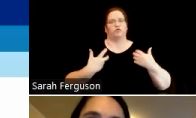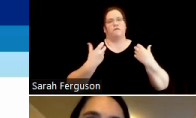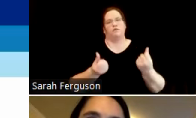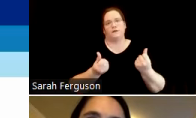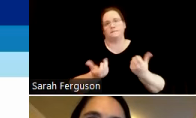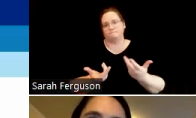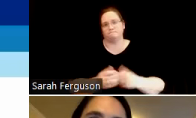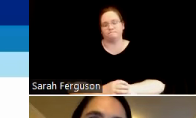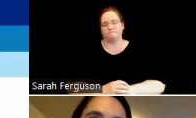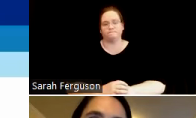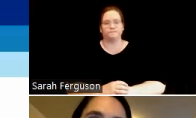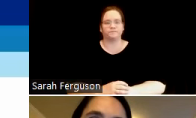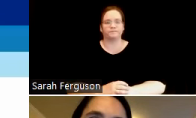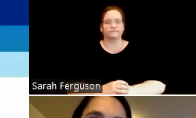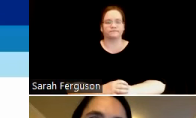Next slide, please.